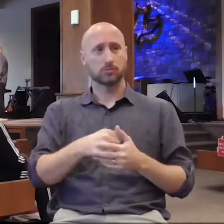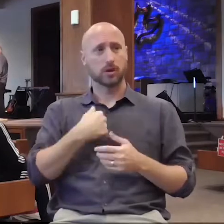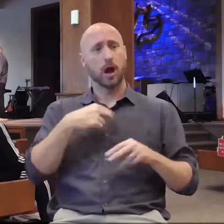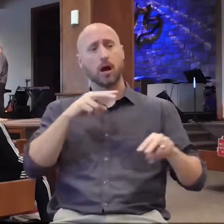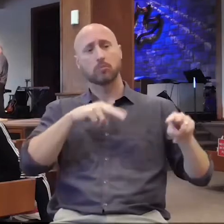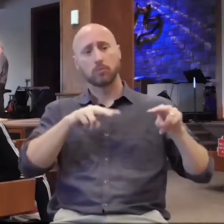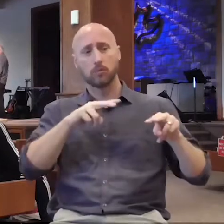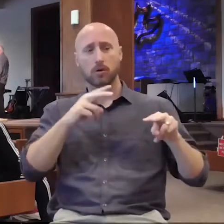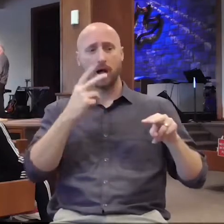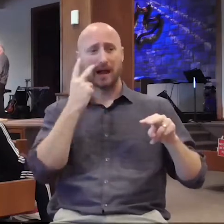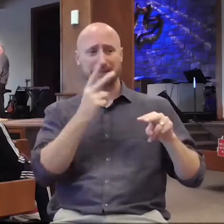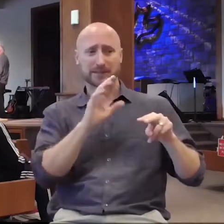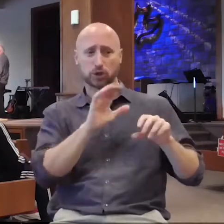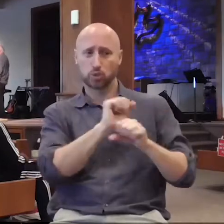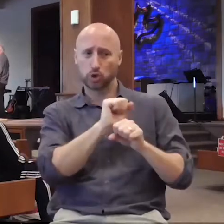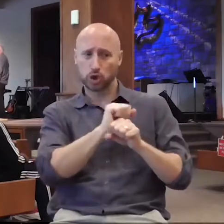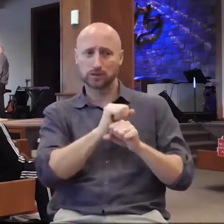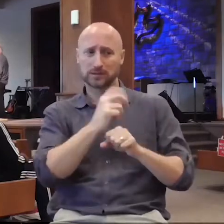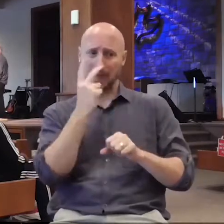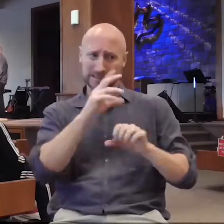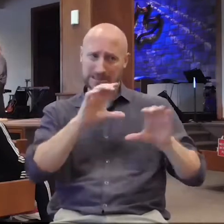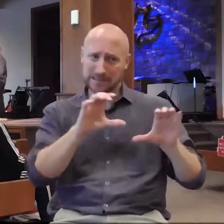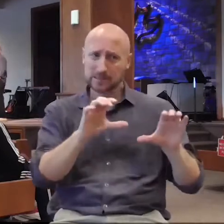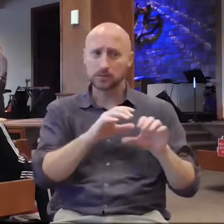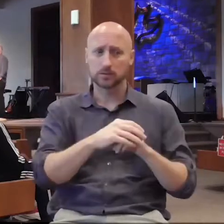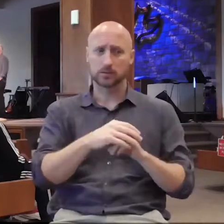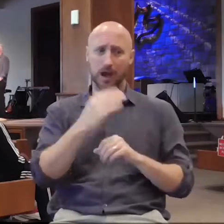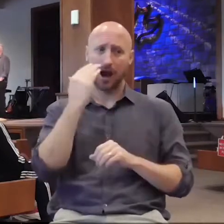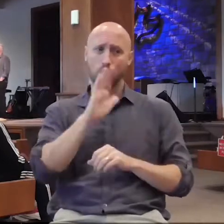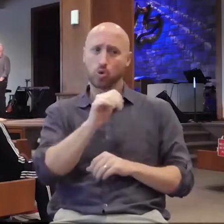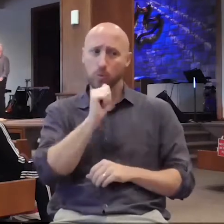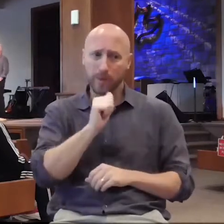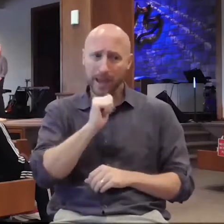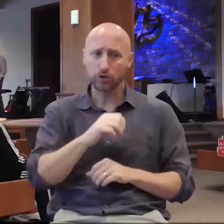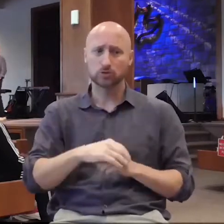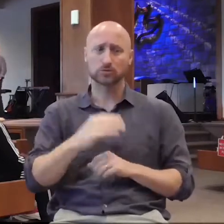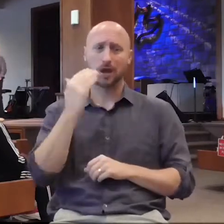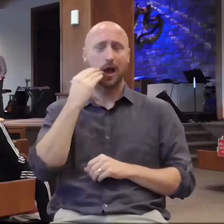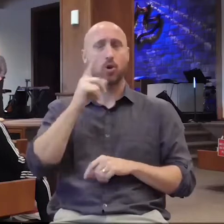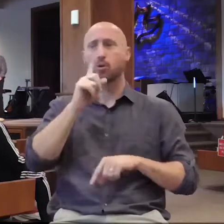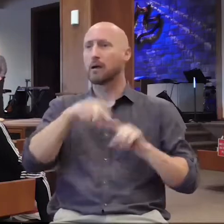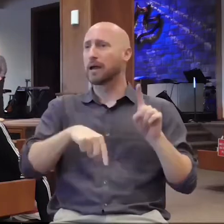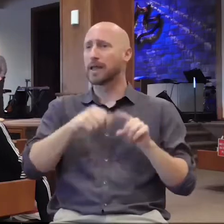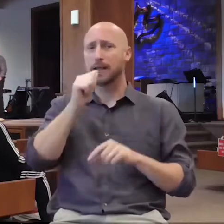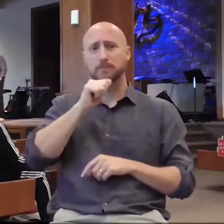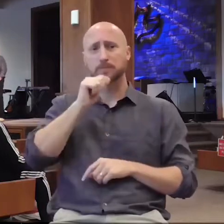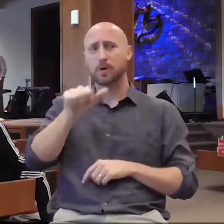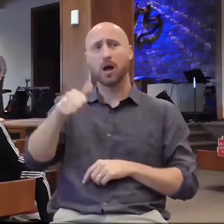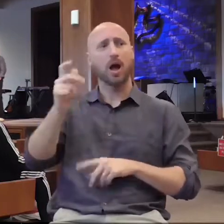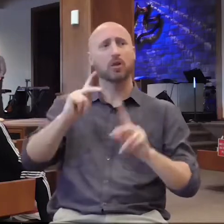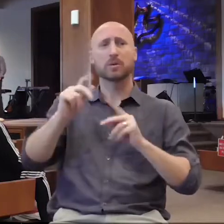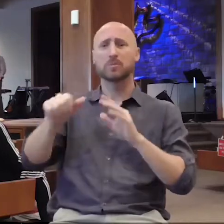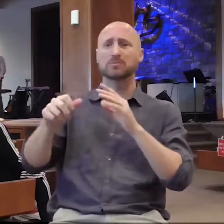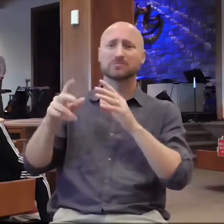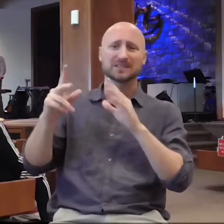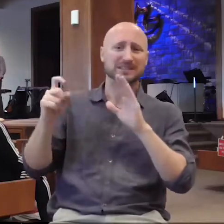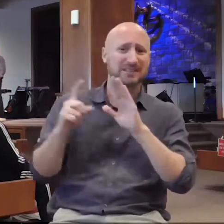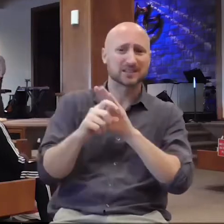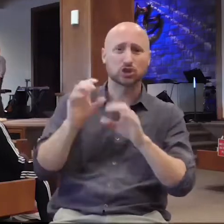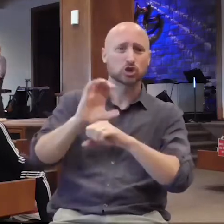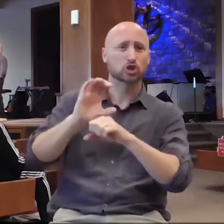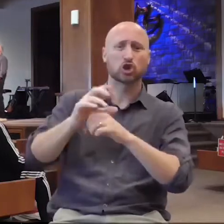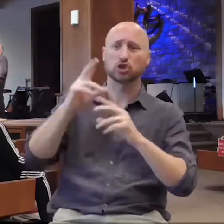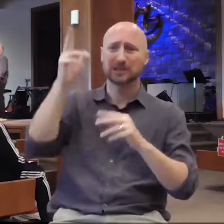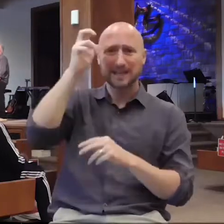at you, I know your works, I know your labor, I know your patience. I know you, you know, can't stand those that are evil. You've kept